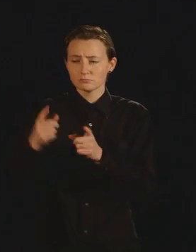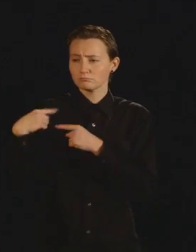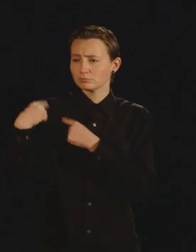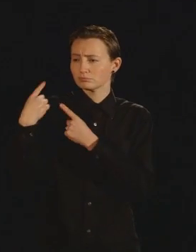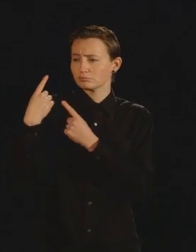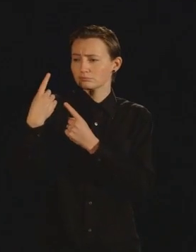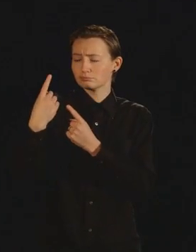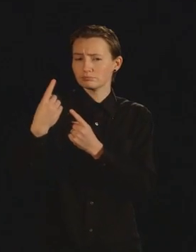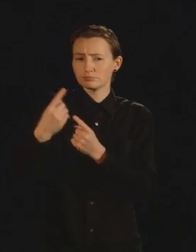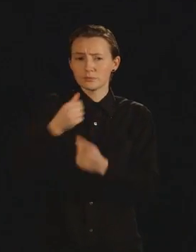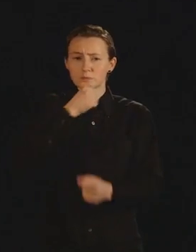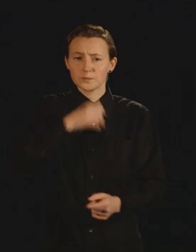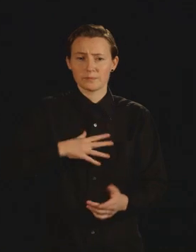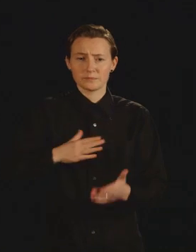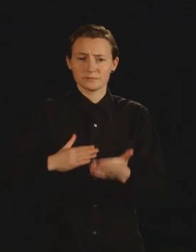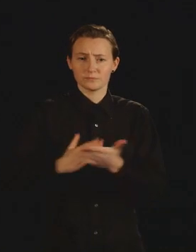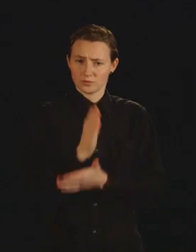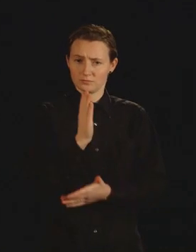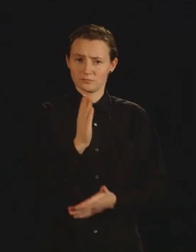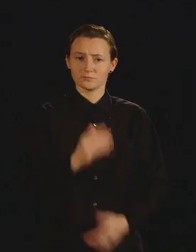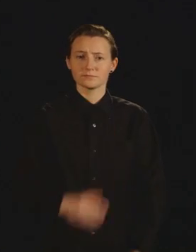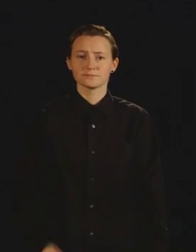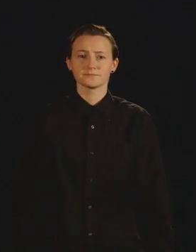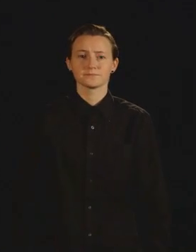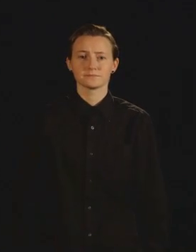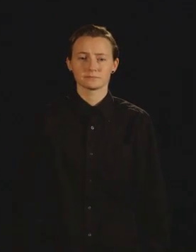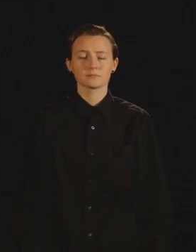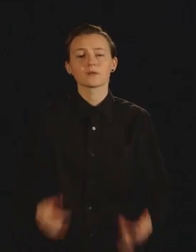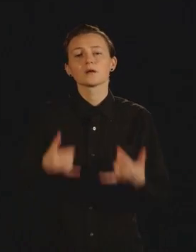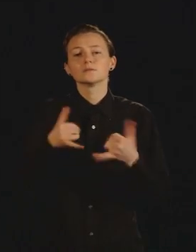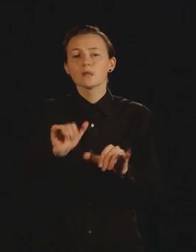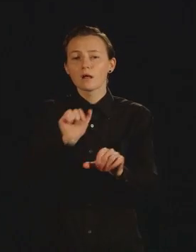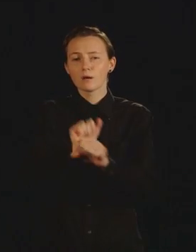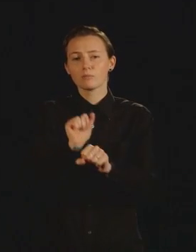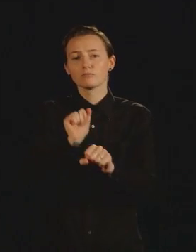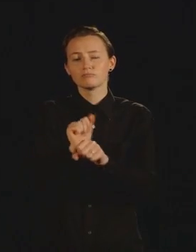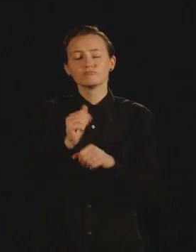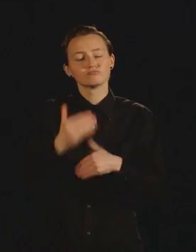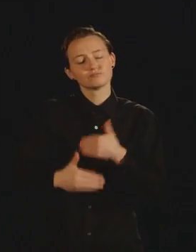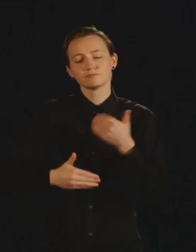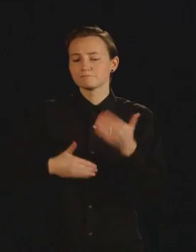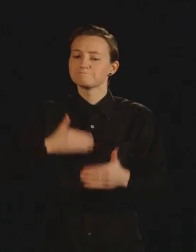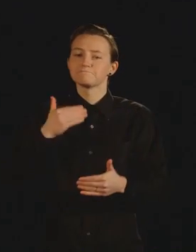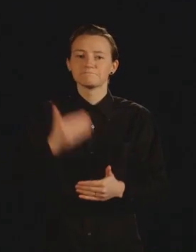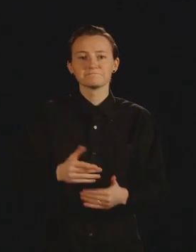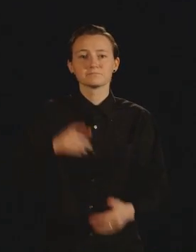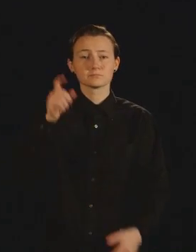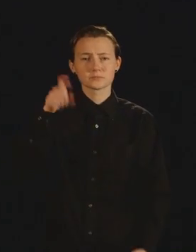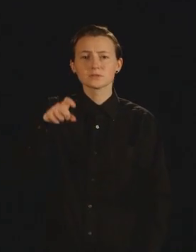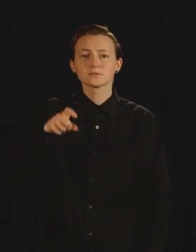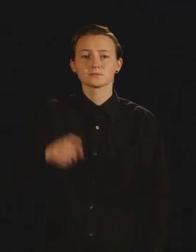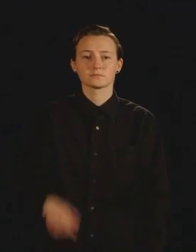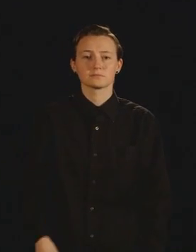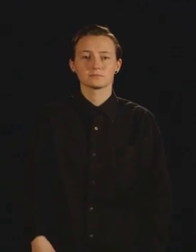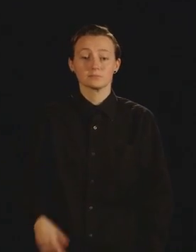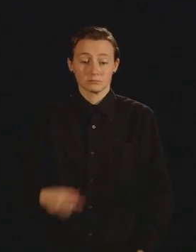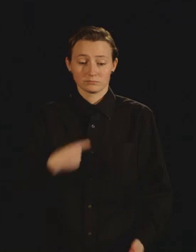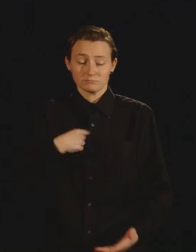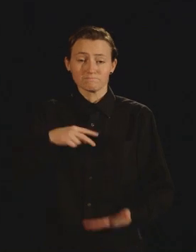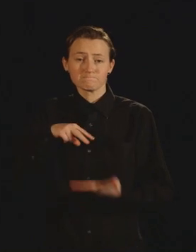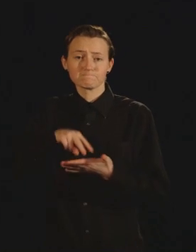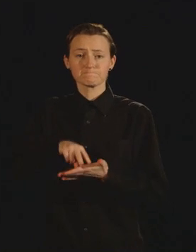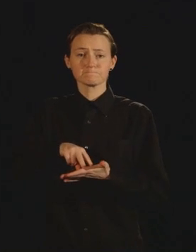change of recent years of women's rights. Of course, there's still a ton of work to do, and I